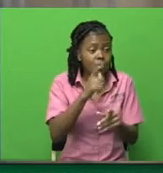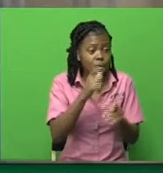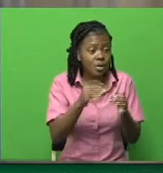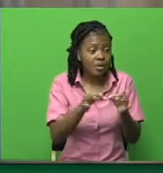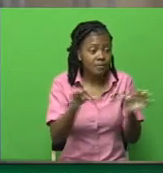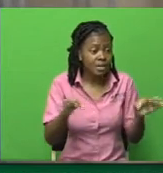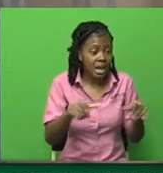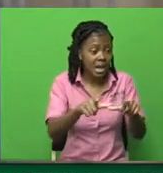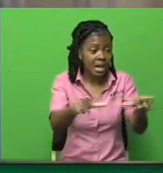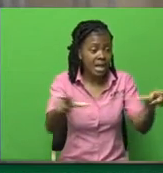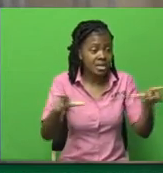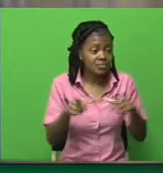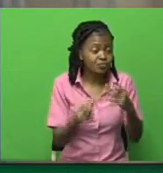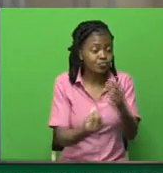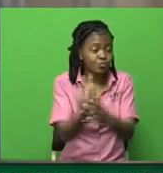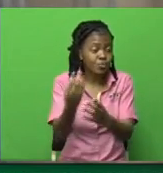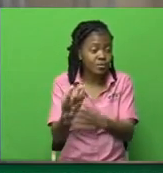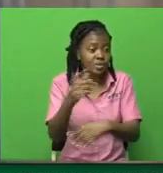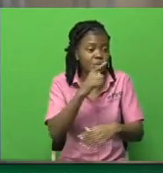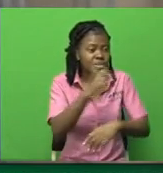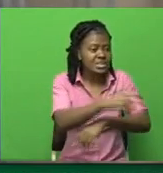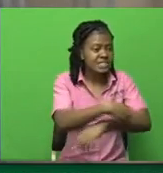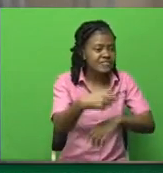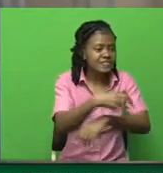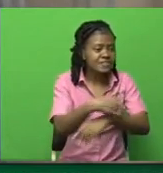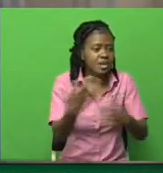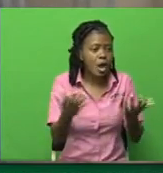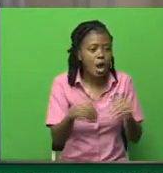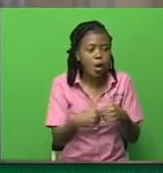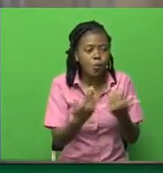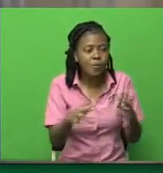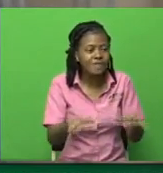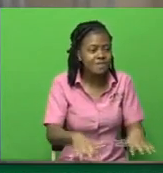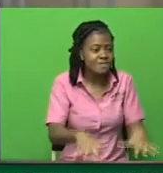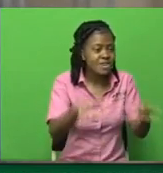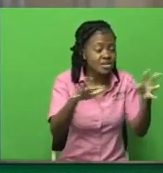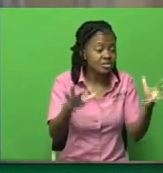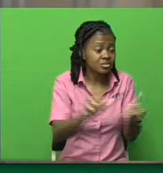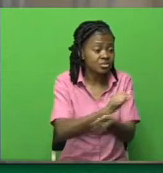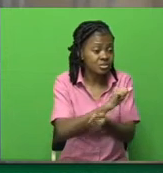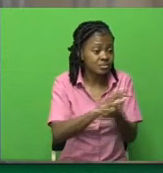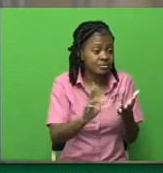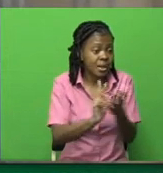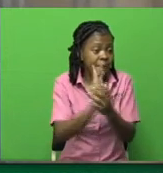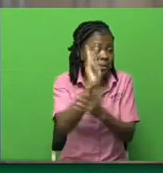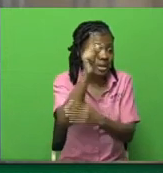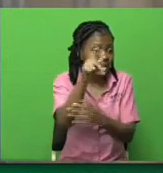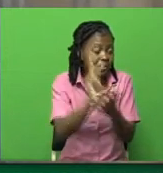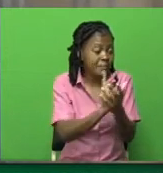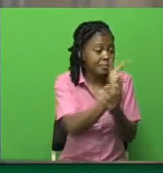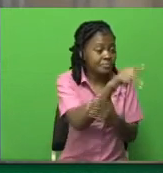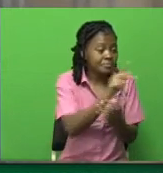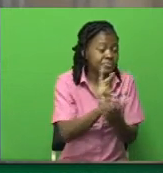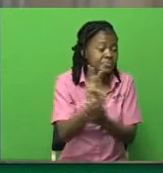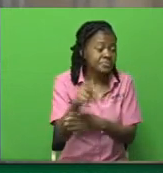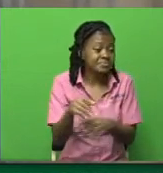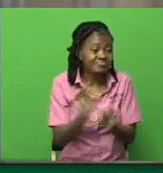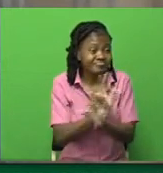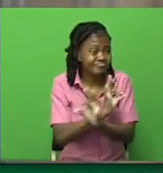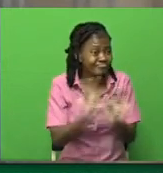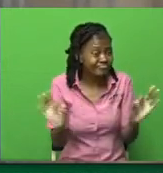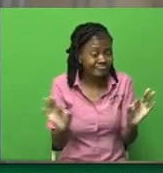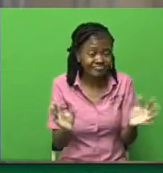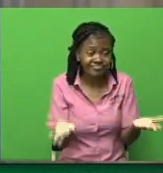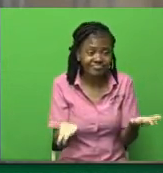flooding which destroys so many crops and drive up the cost of Local Foods again the